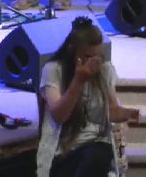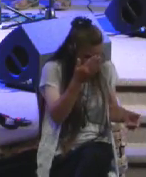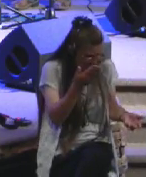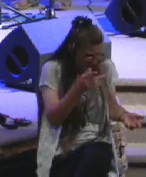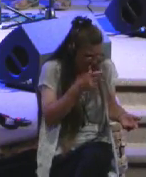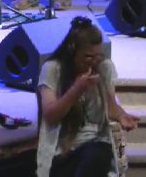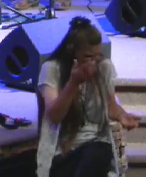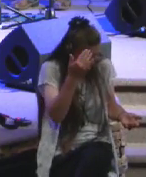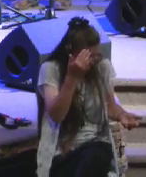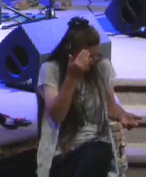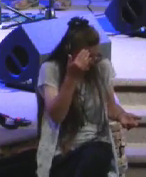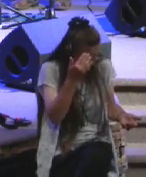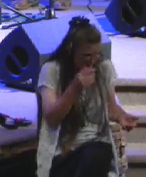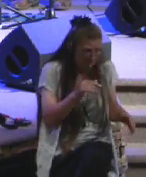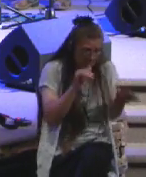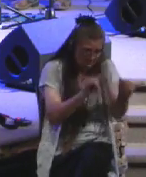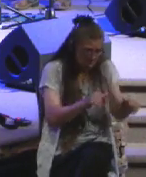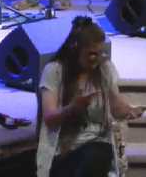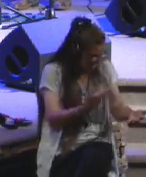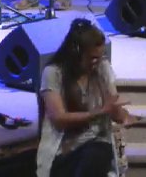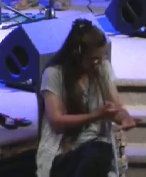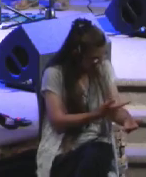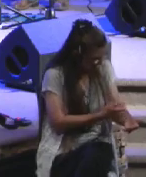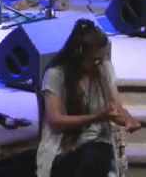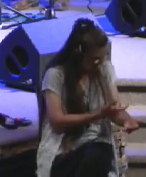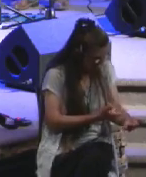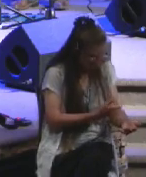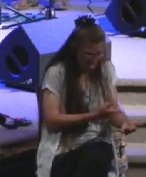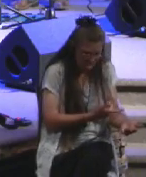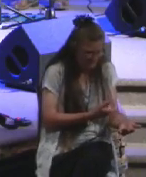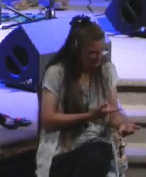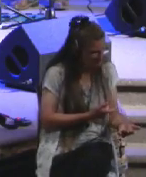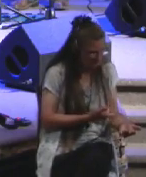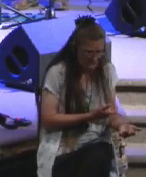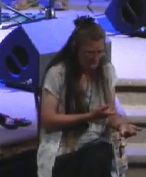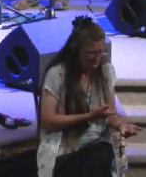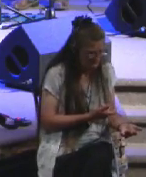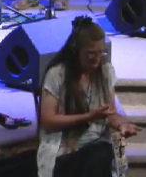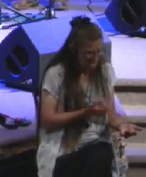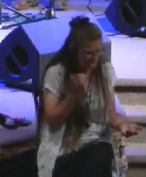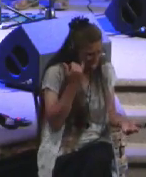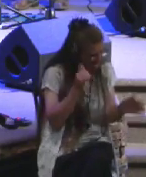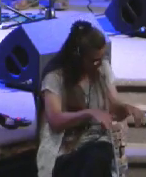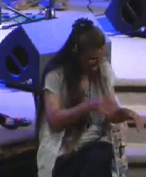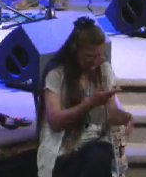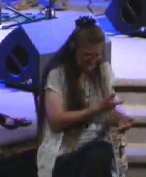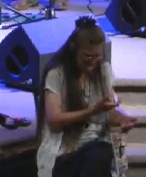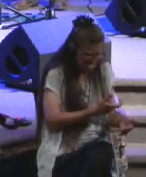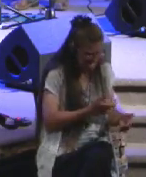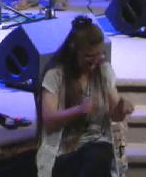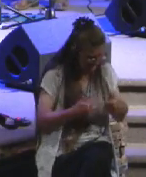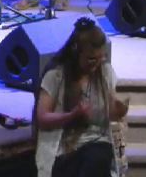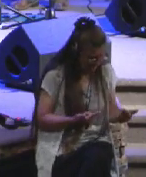she stays a crackhead, if she stays addicted to drugs, if she stays,